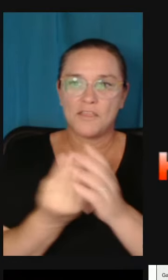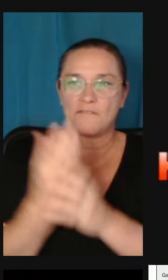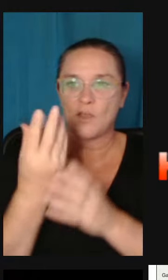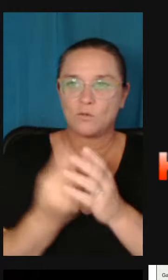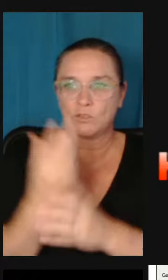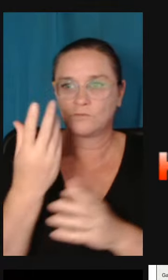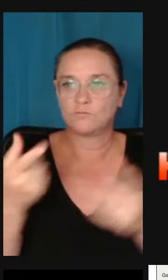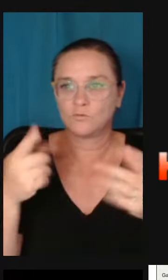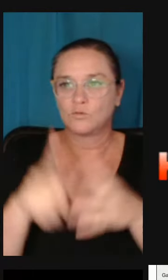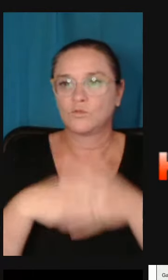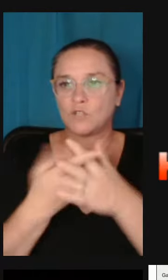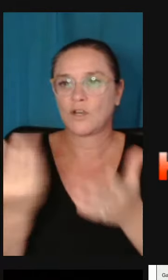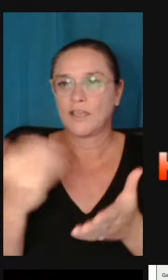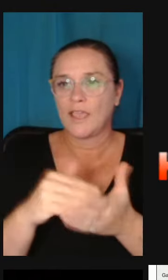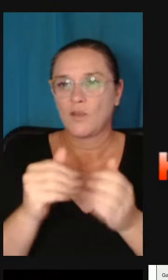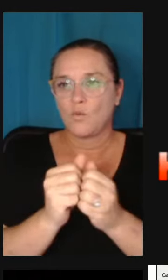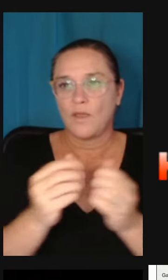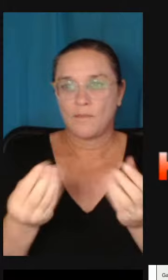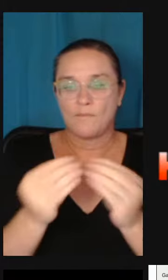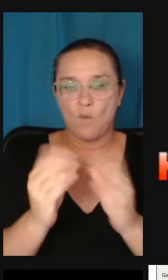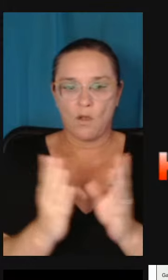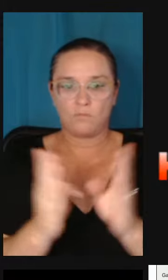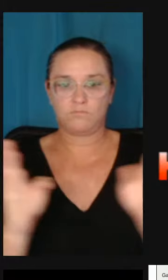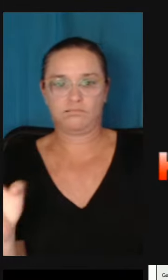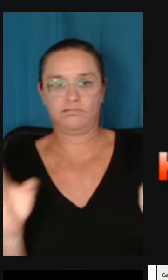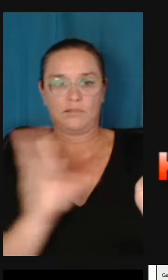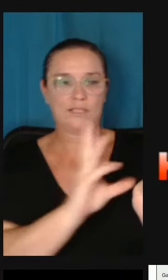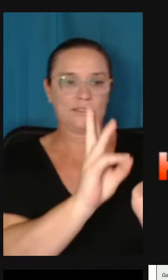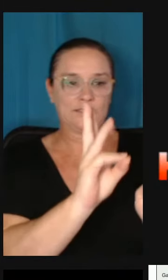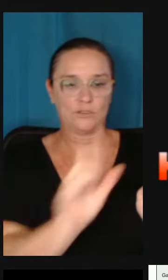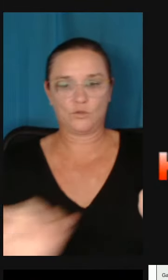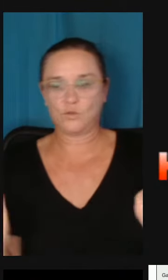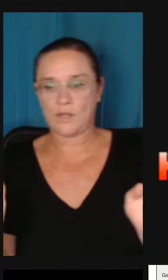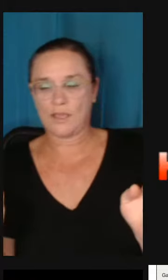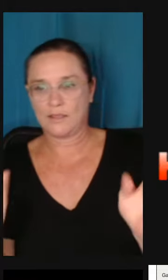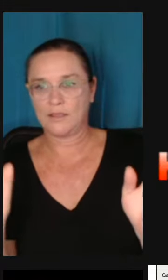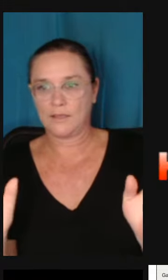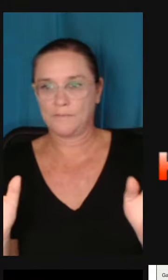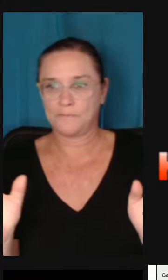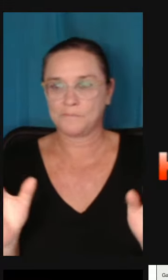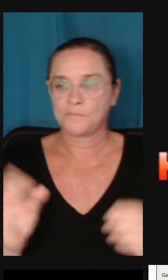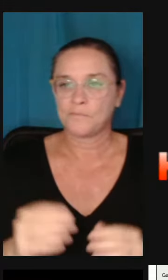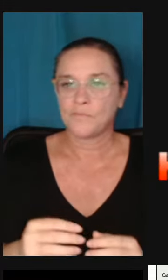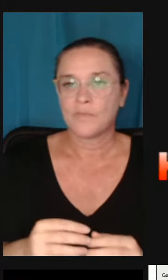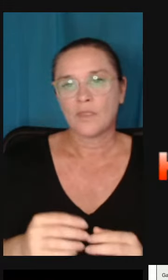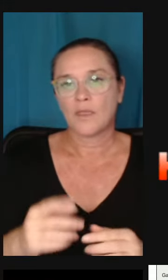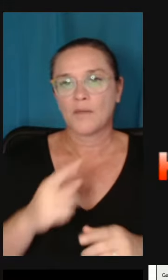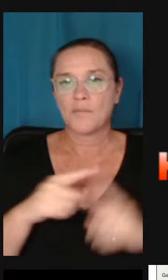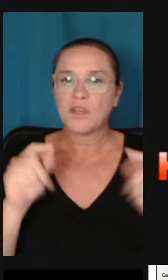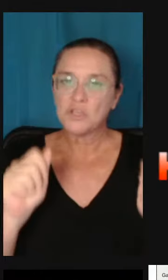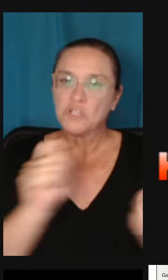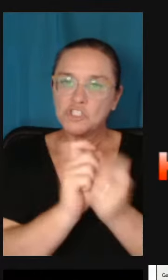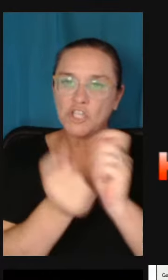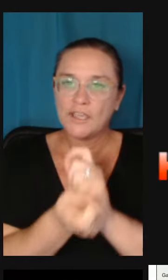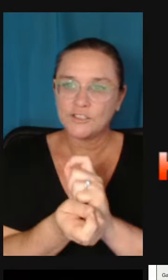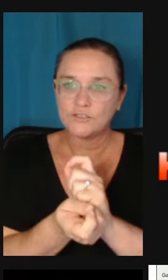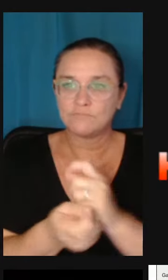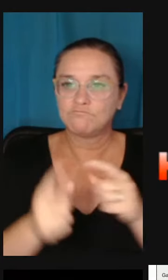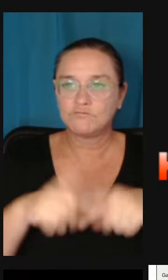9th. But it may change if there are more episodes of deflation or periods of slow to no inflation as well.